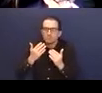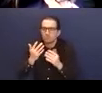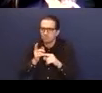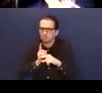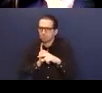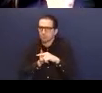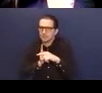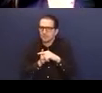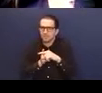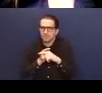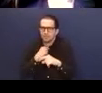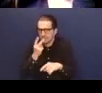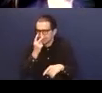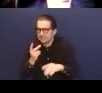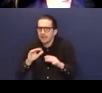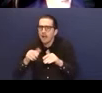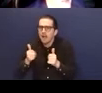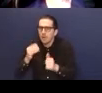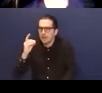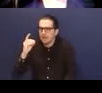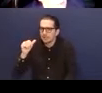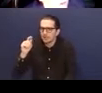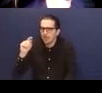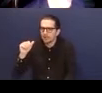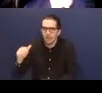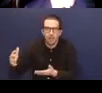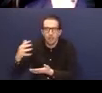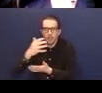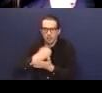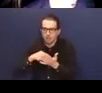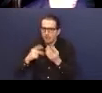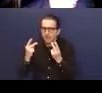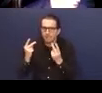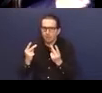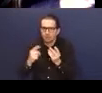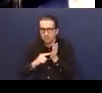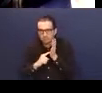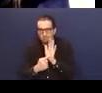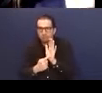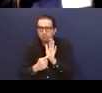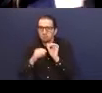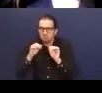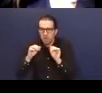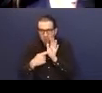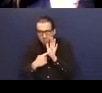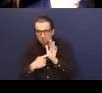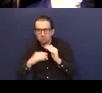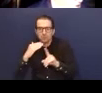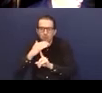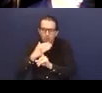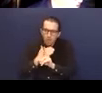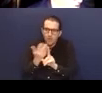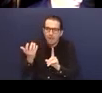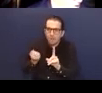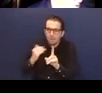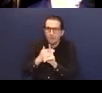and middle income countries where we have much less data and most disabled people are not recorded, we can see that there's a big challenge that